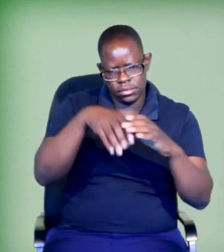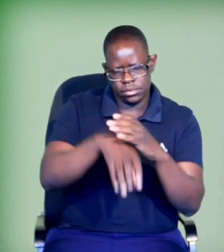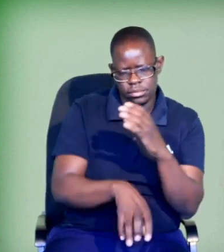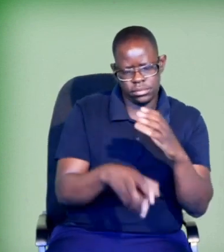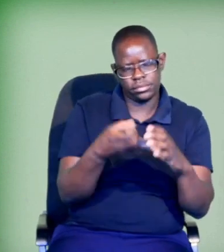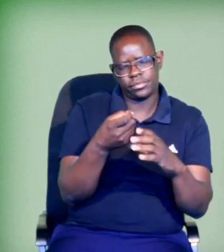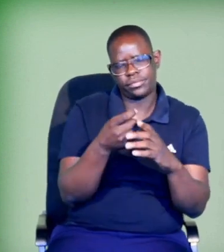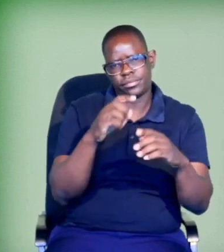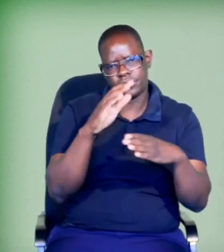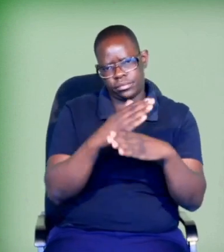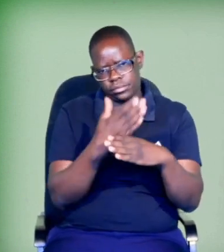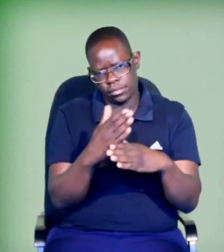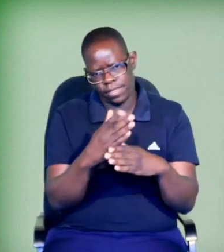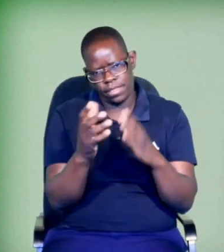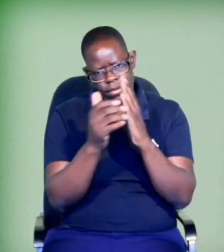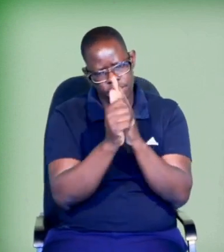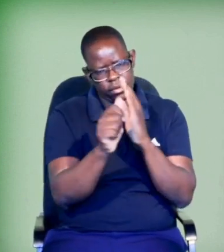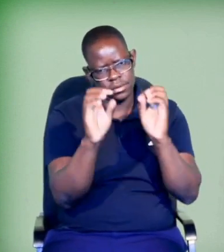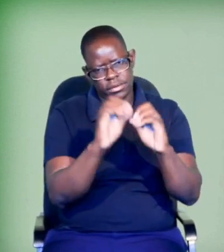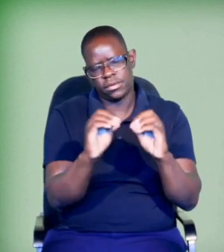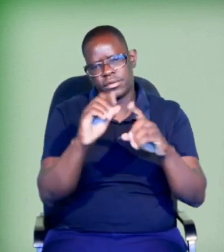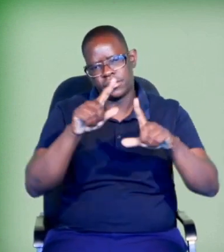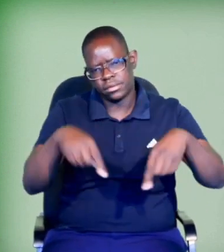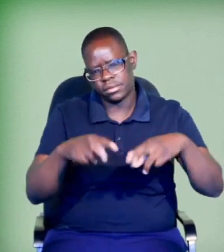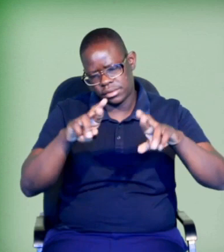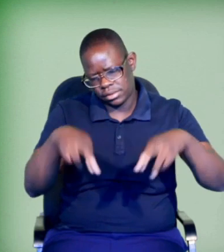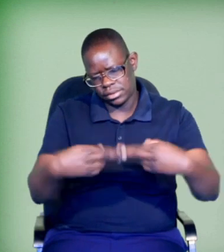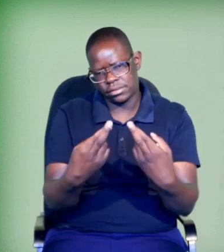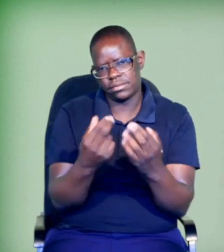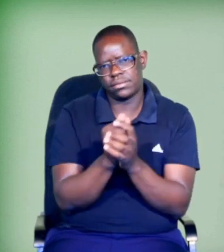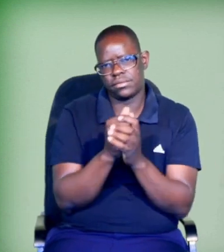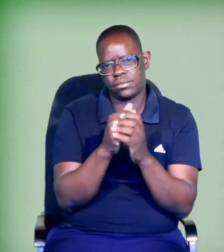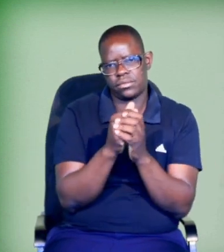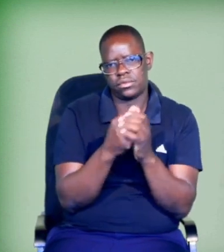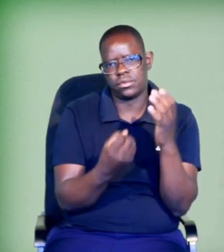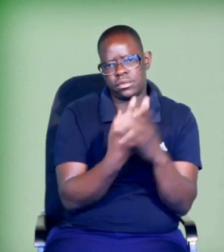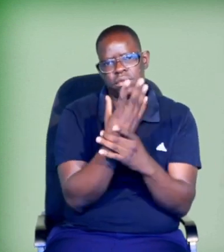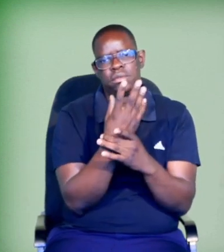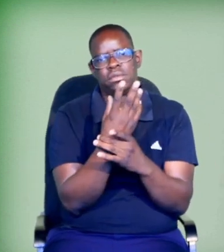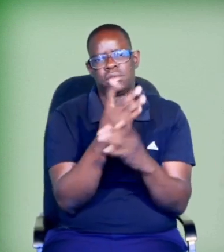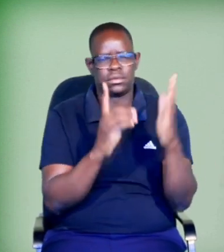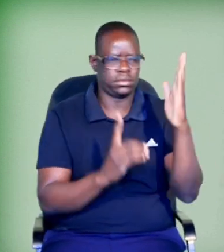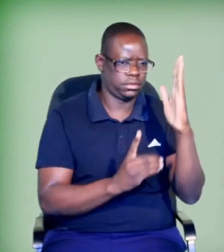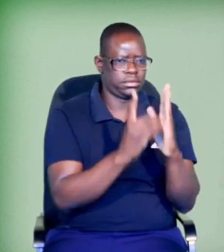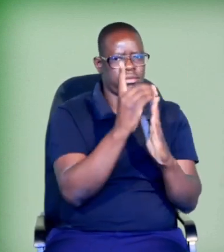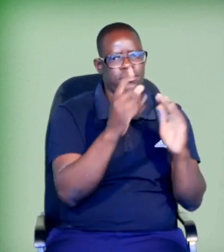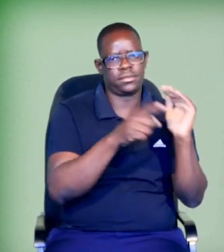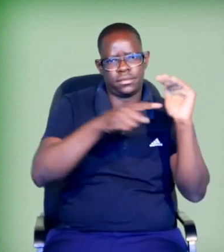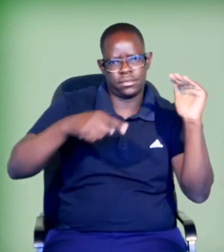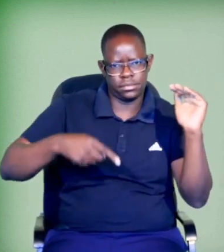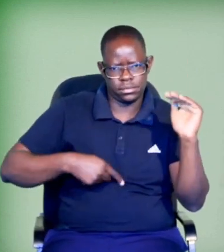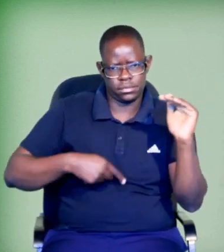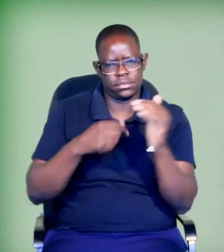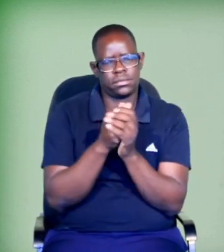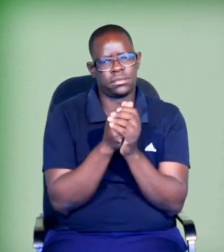raw materials because they lack the skills or infrastructure for manufacturing. So the developed countries, which often do not